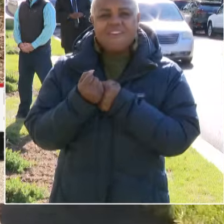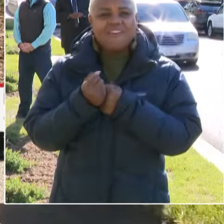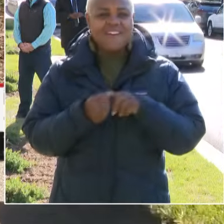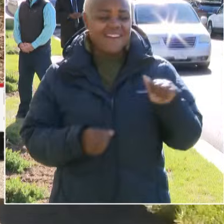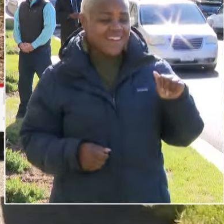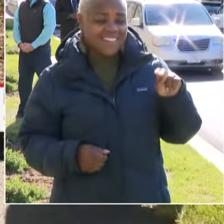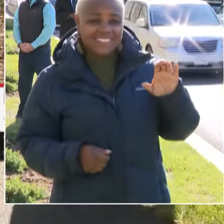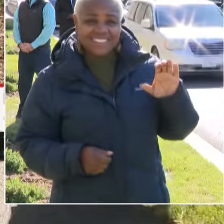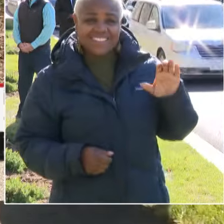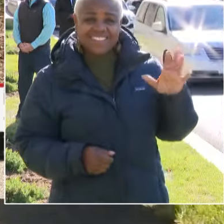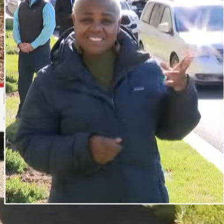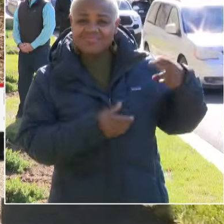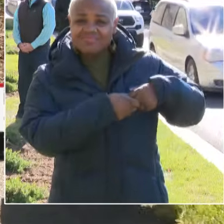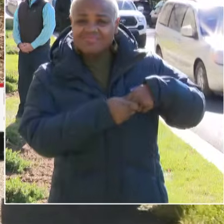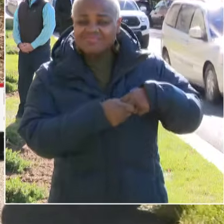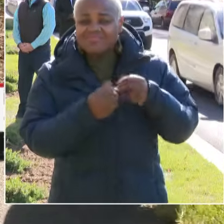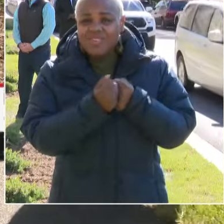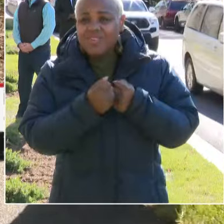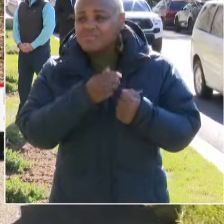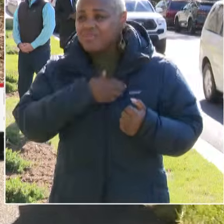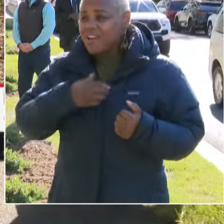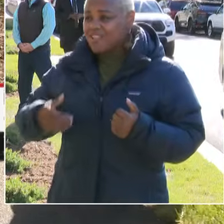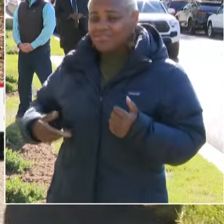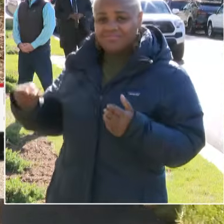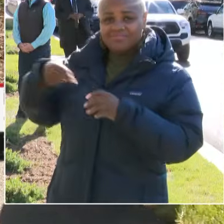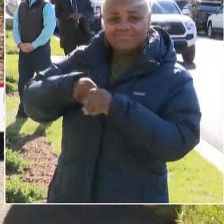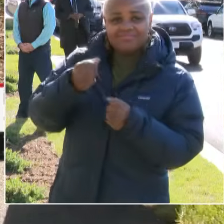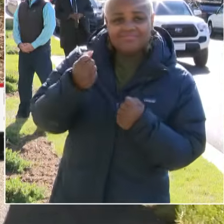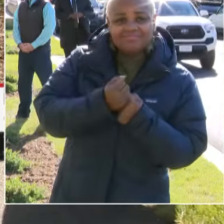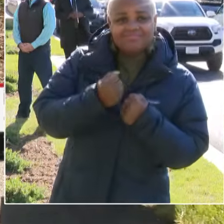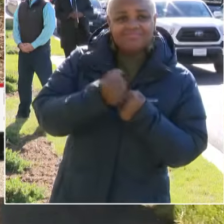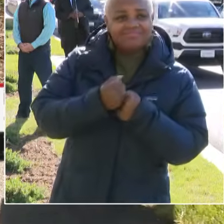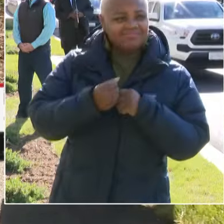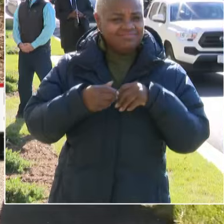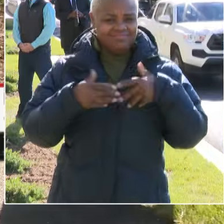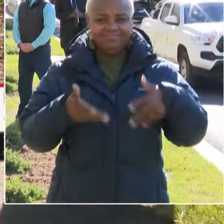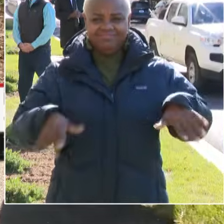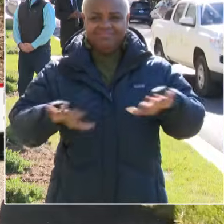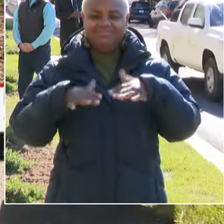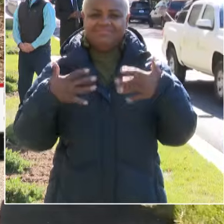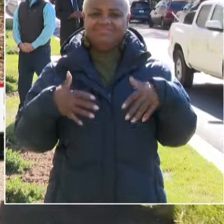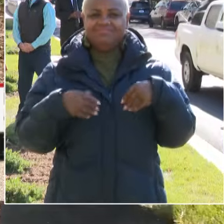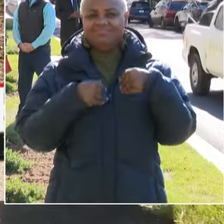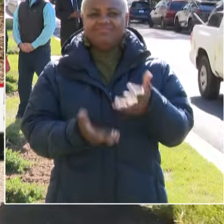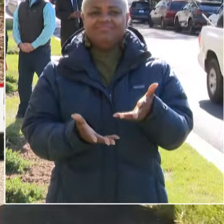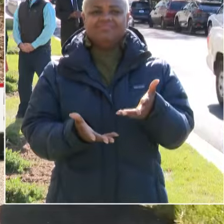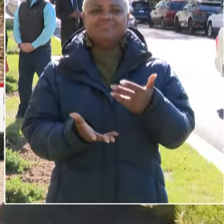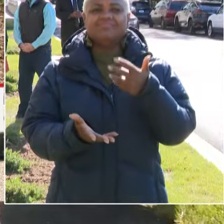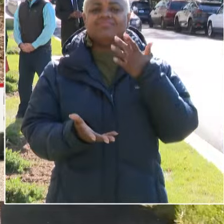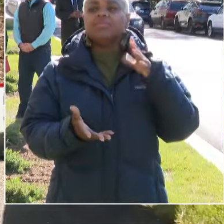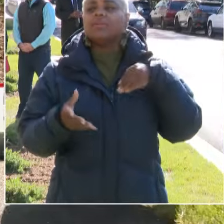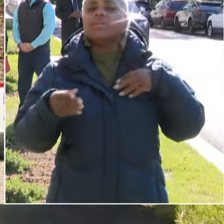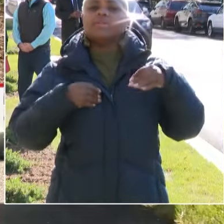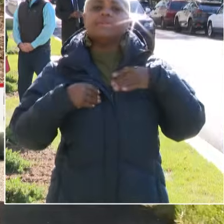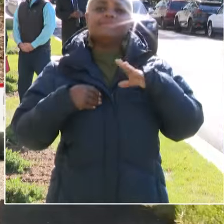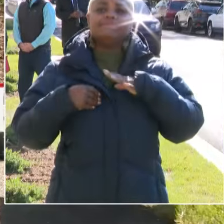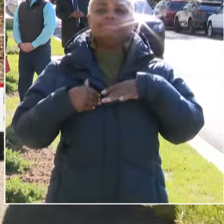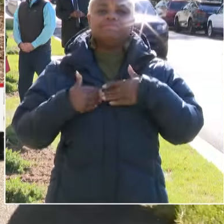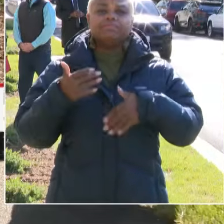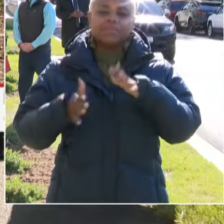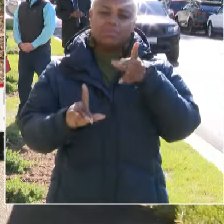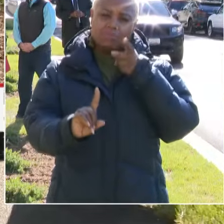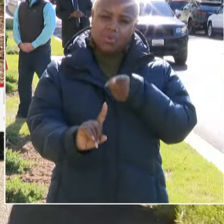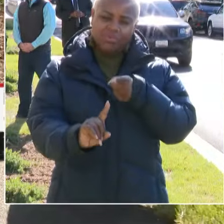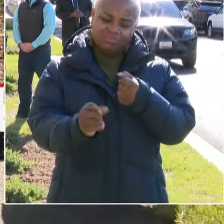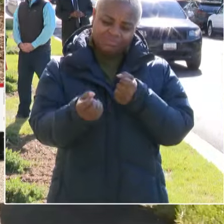promise and keeps that promise, when we refuse to accept anything less than infrastructure that serves everyone. So I want to acknowledge